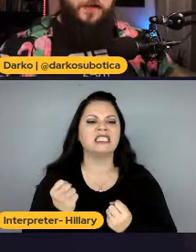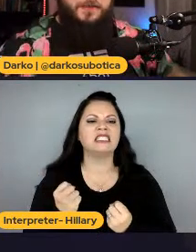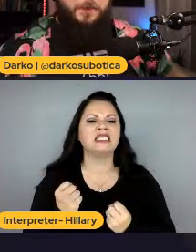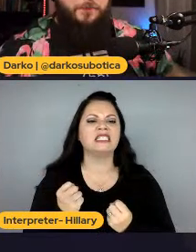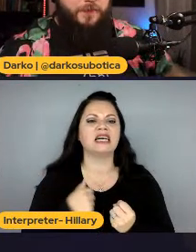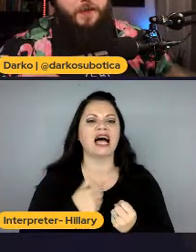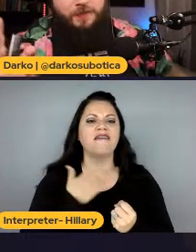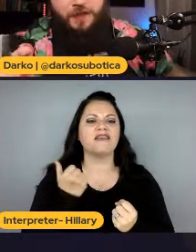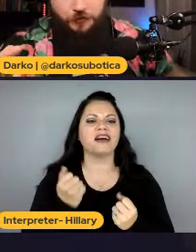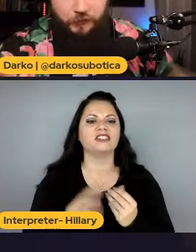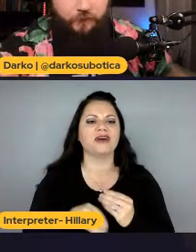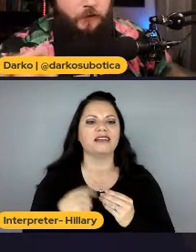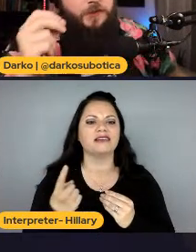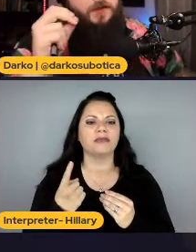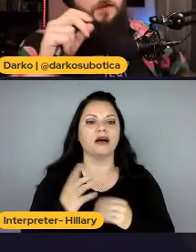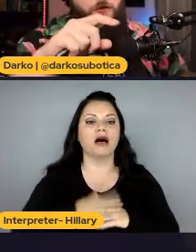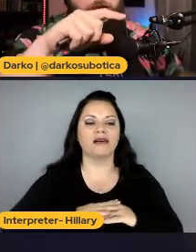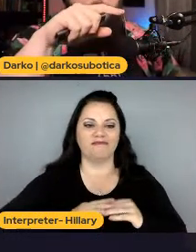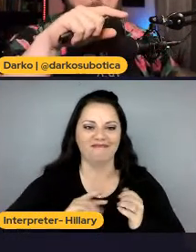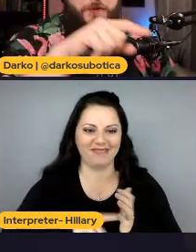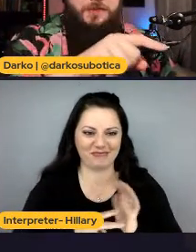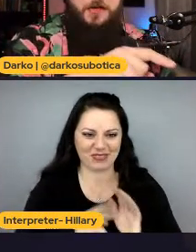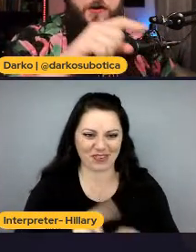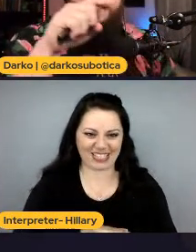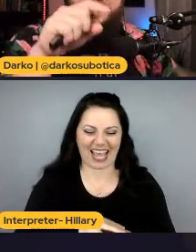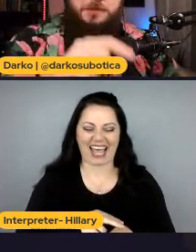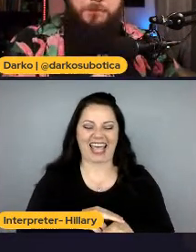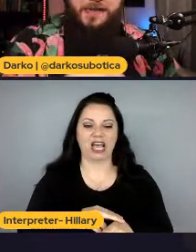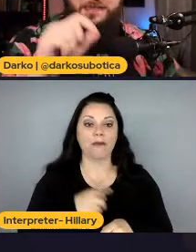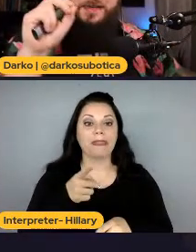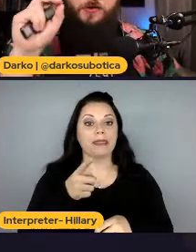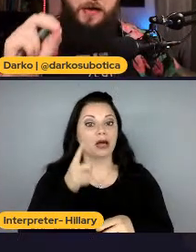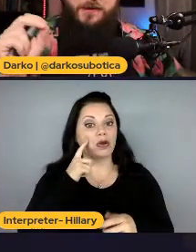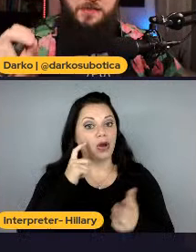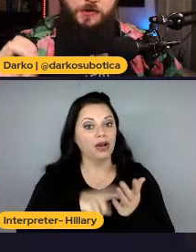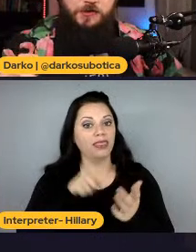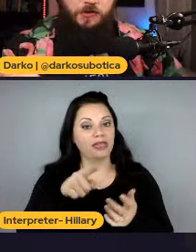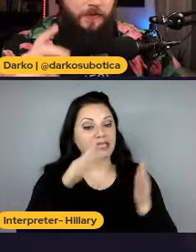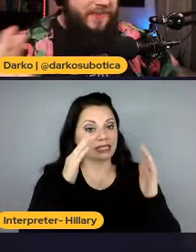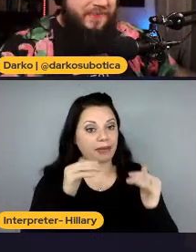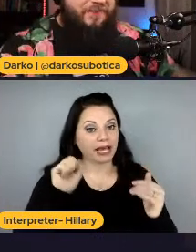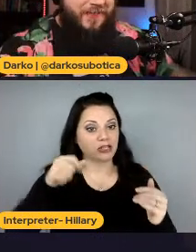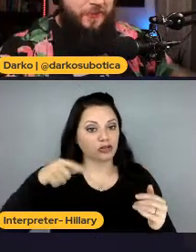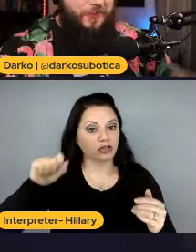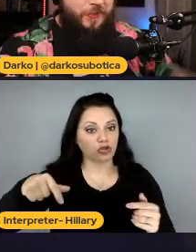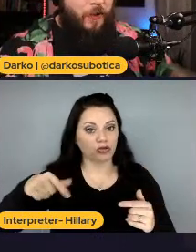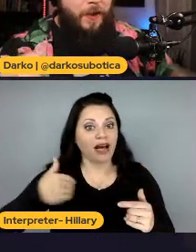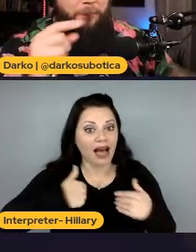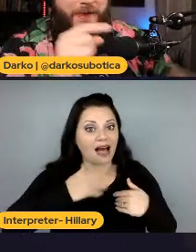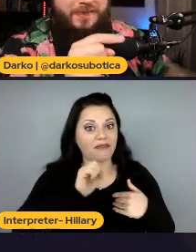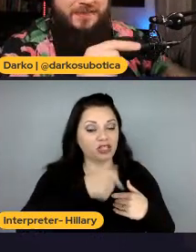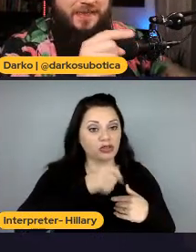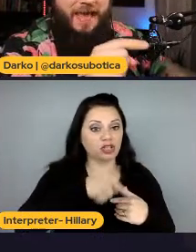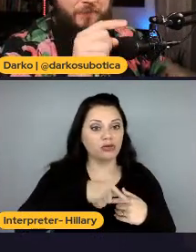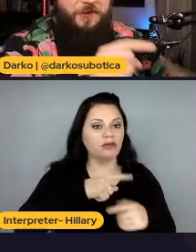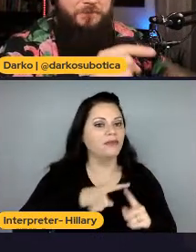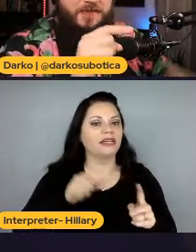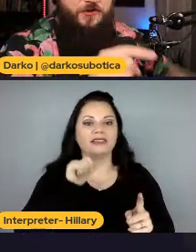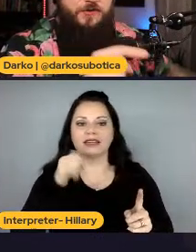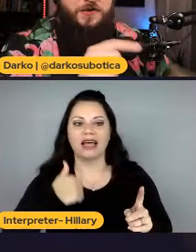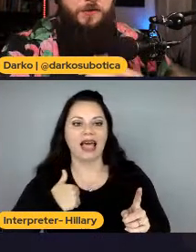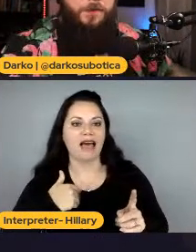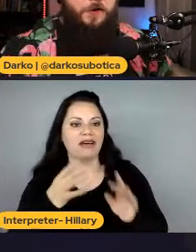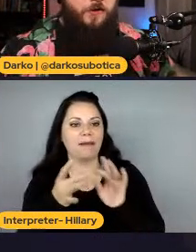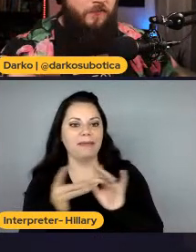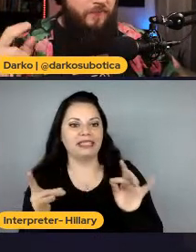I forgot to add something intentionally, of course. So, but you can see here, it expects to have an SQS queue. It does have an SQS queue, but it doesn't have a